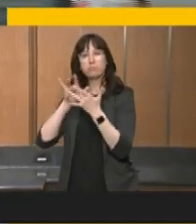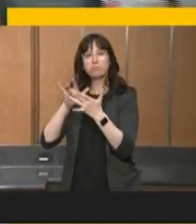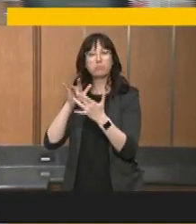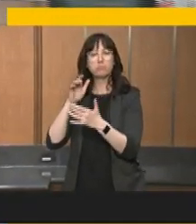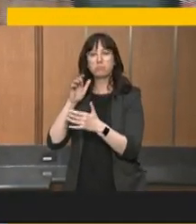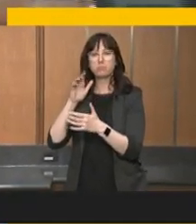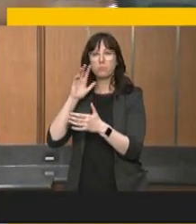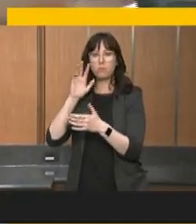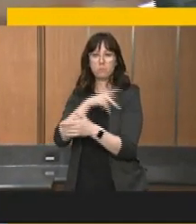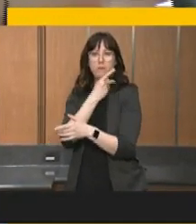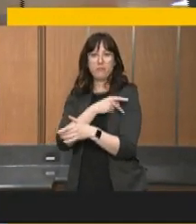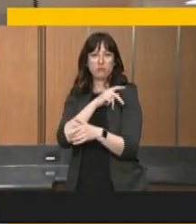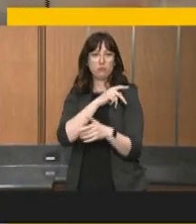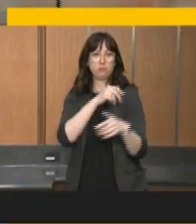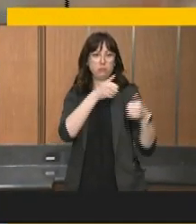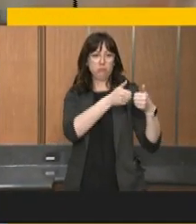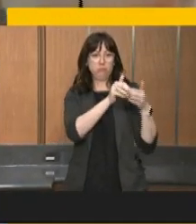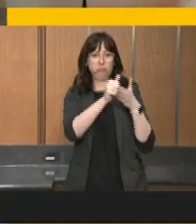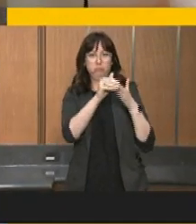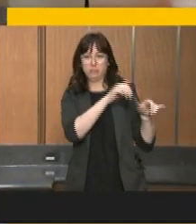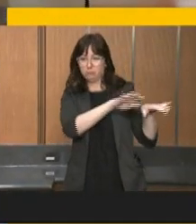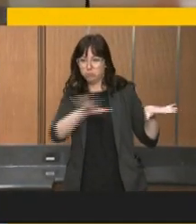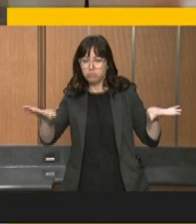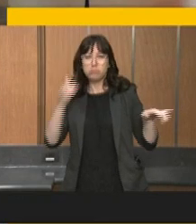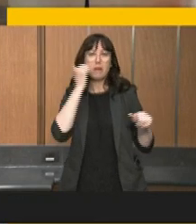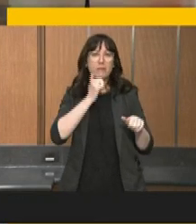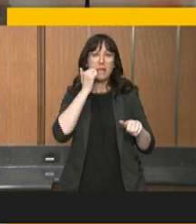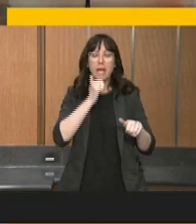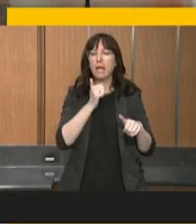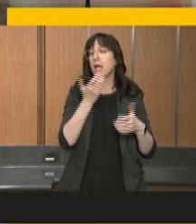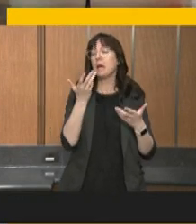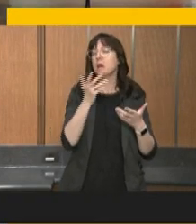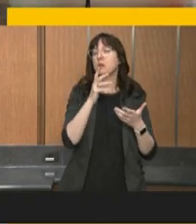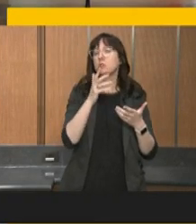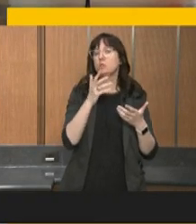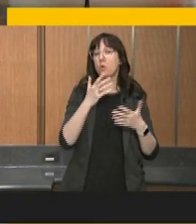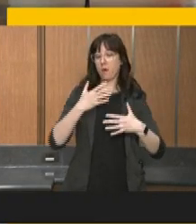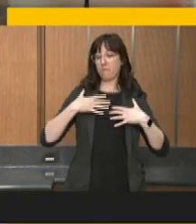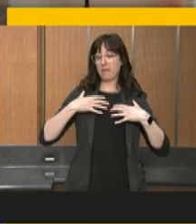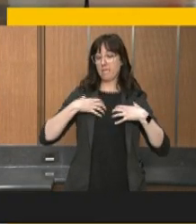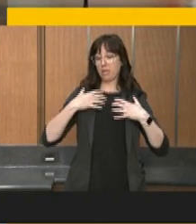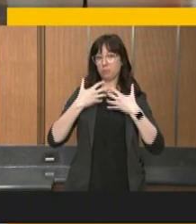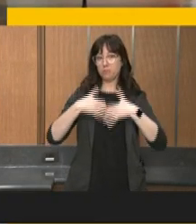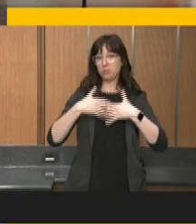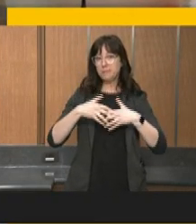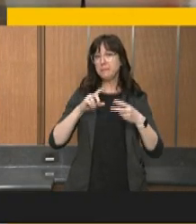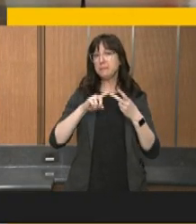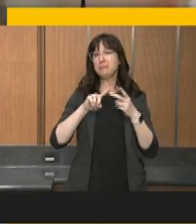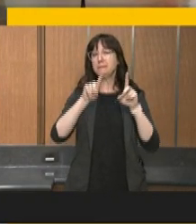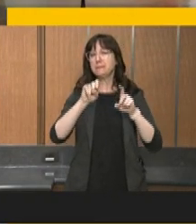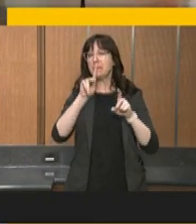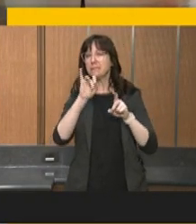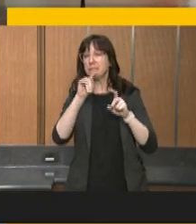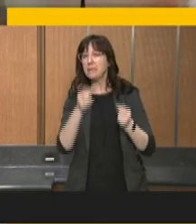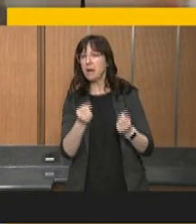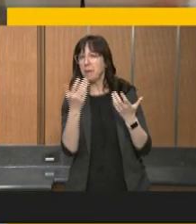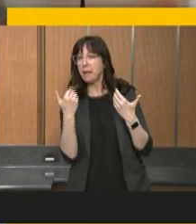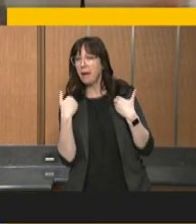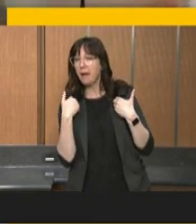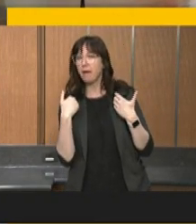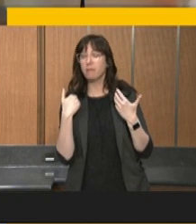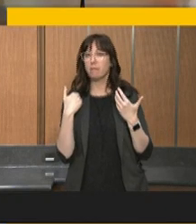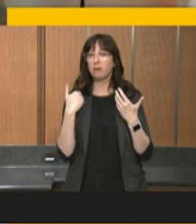basis. How many specifically, how many ventilators does Canada have and test kits, and how many do you estimate that we